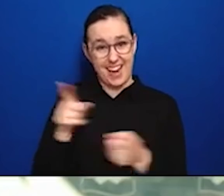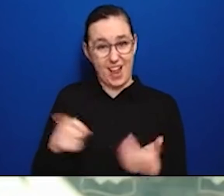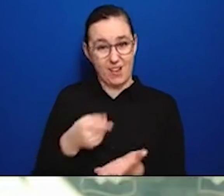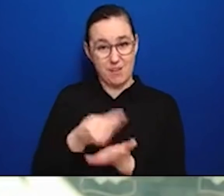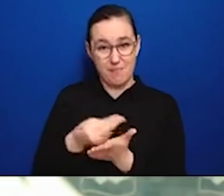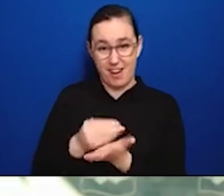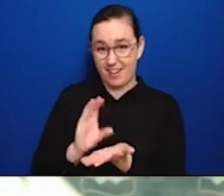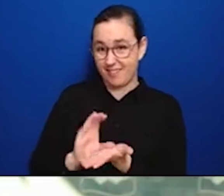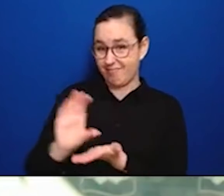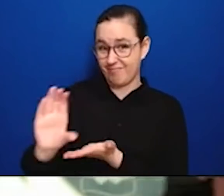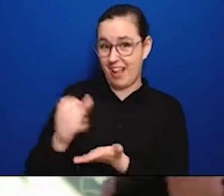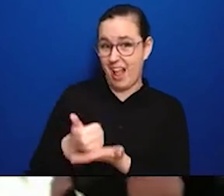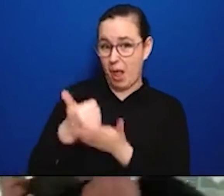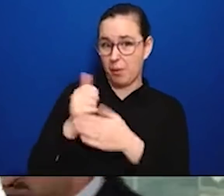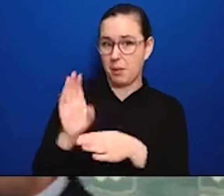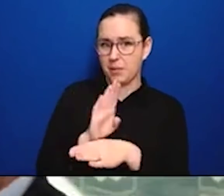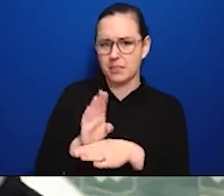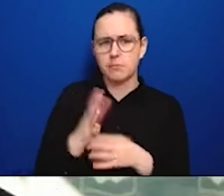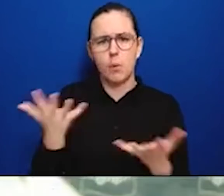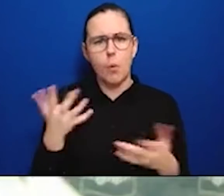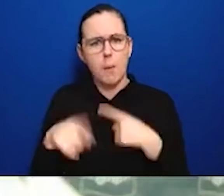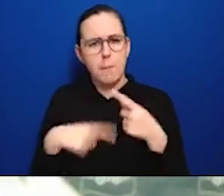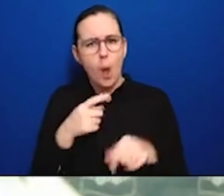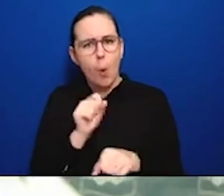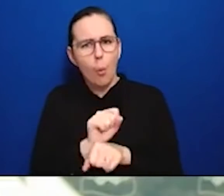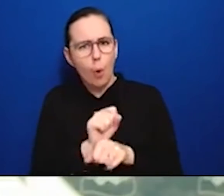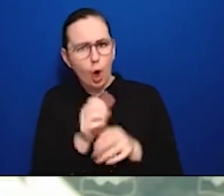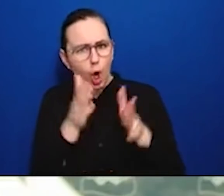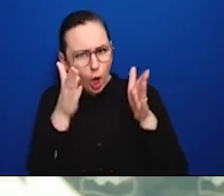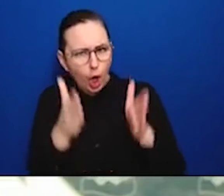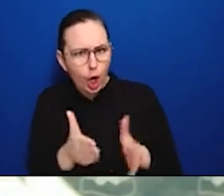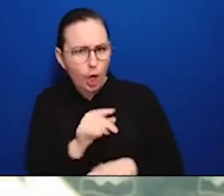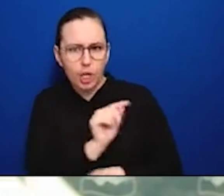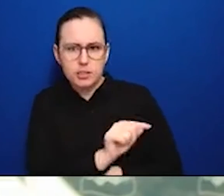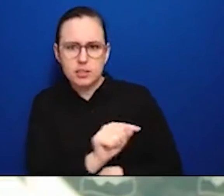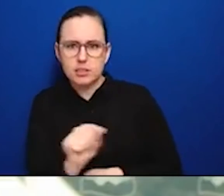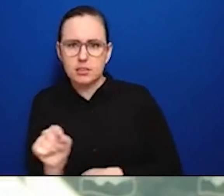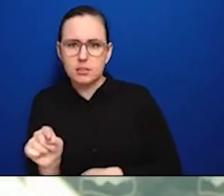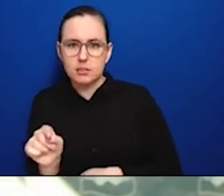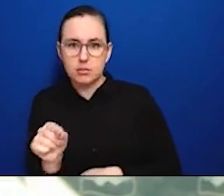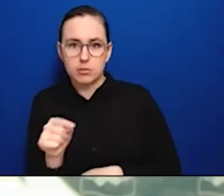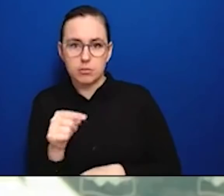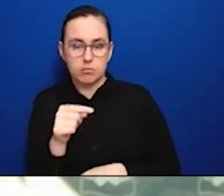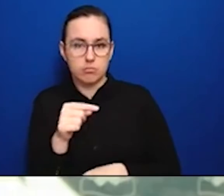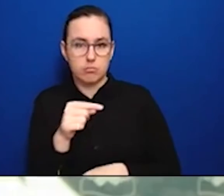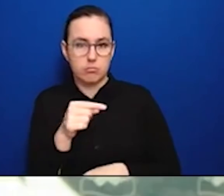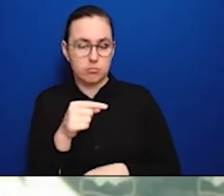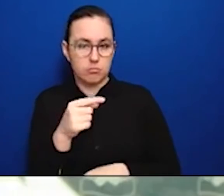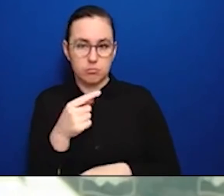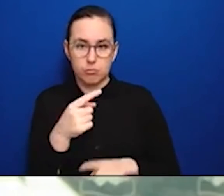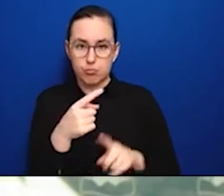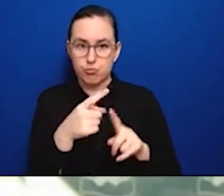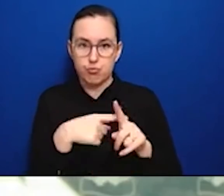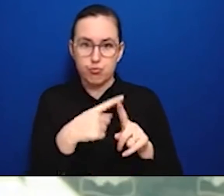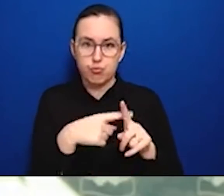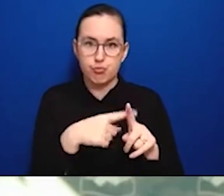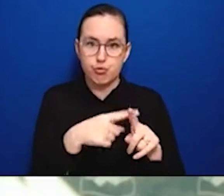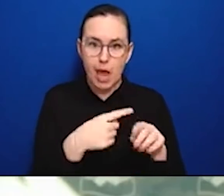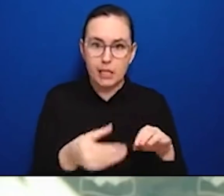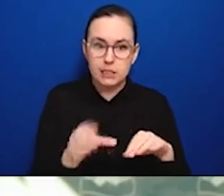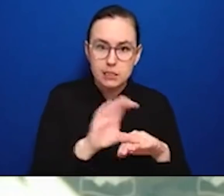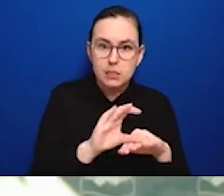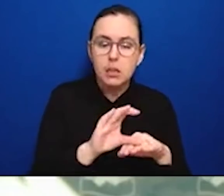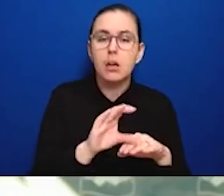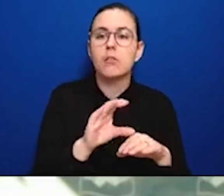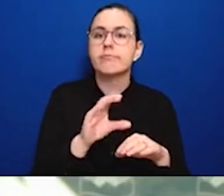workers? Anything coming on the rent subsidy and the moratorium on evictions? Yeah, thanks for that question, and I'll just